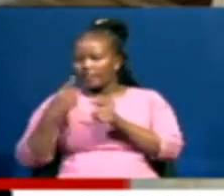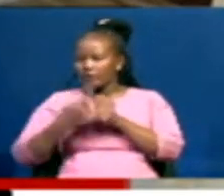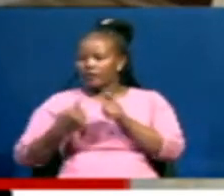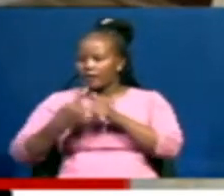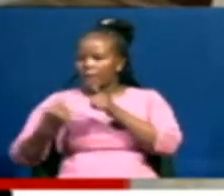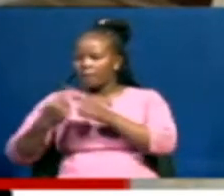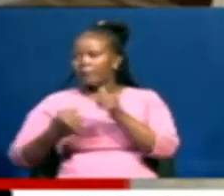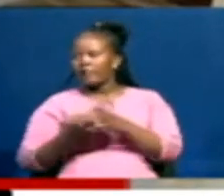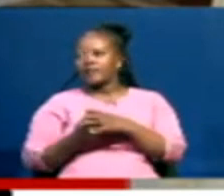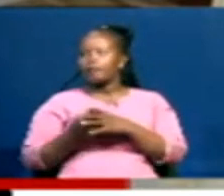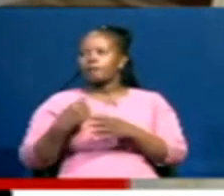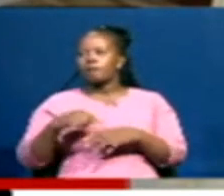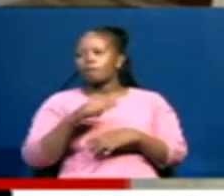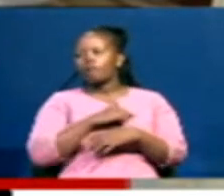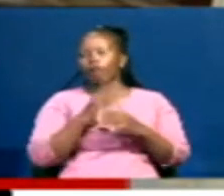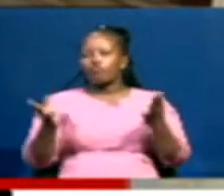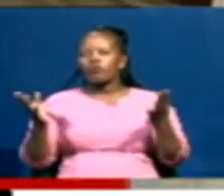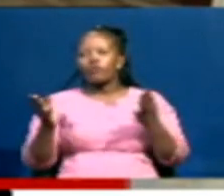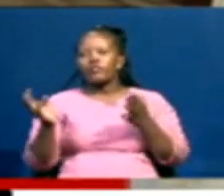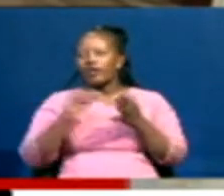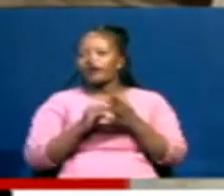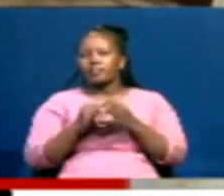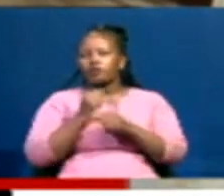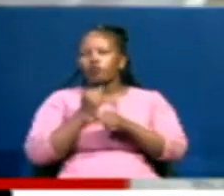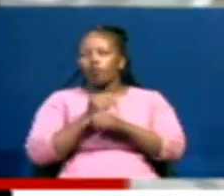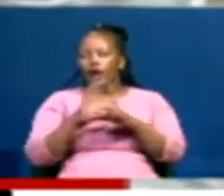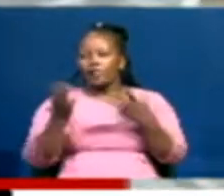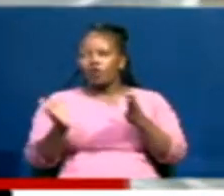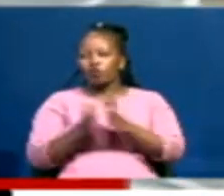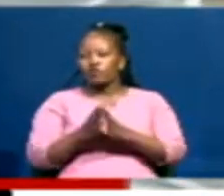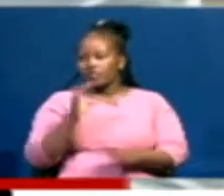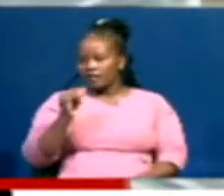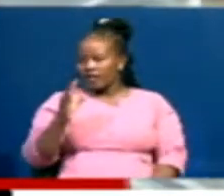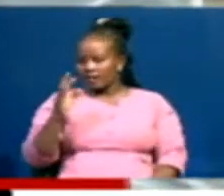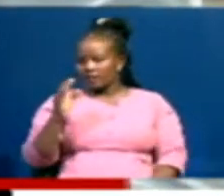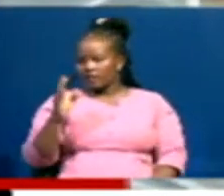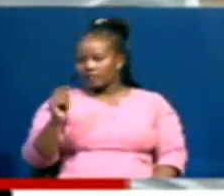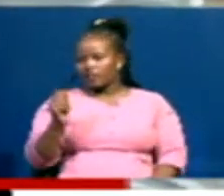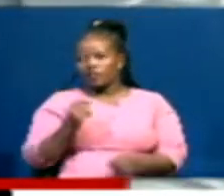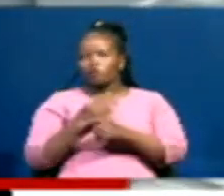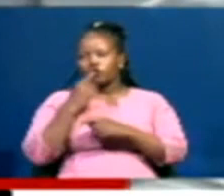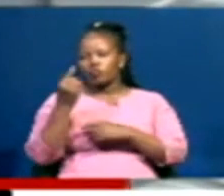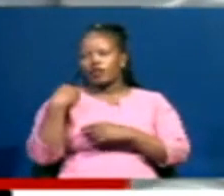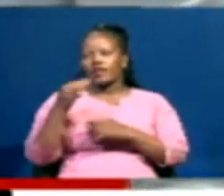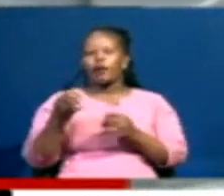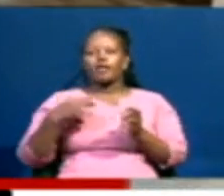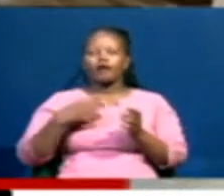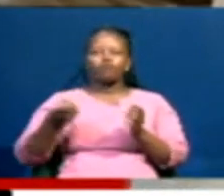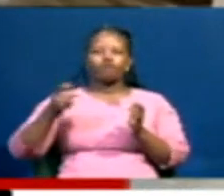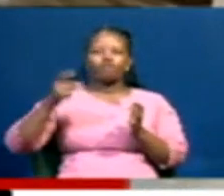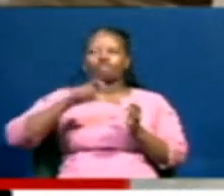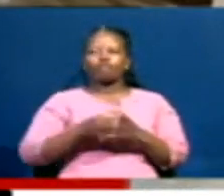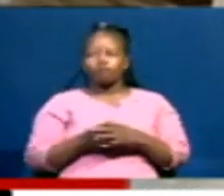How do we plan to tap ICT to grow this number going forward? We're having, of course, our Silicon